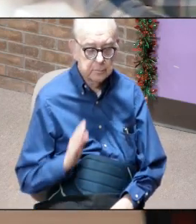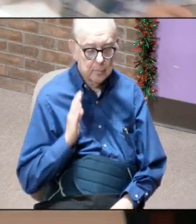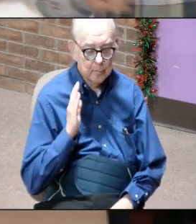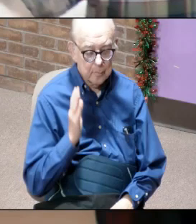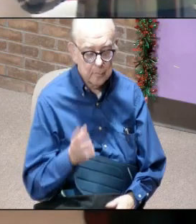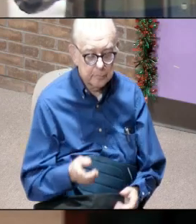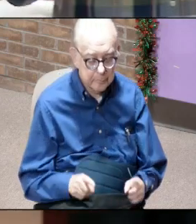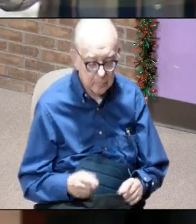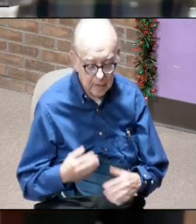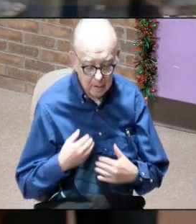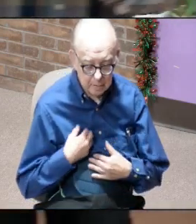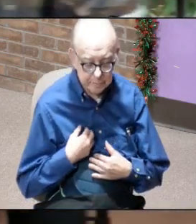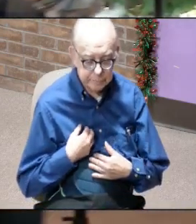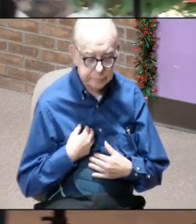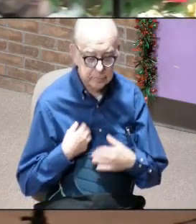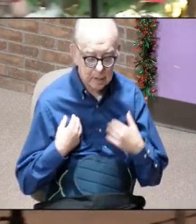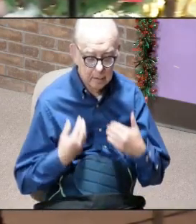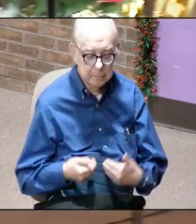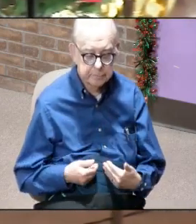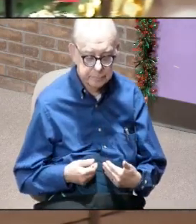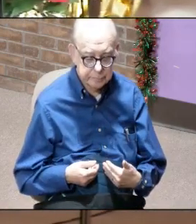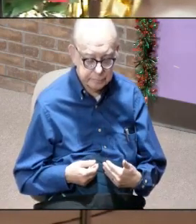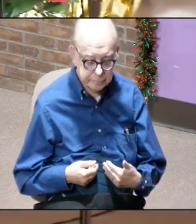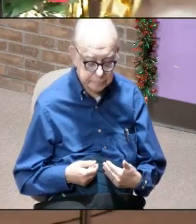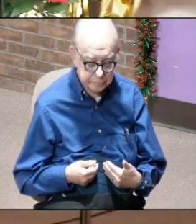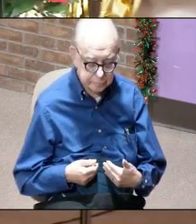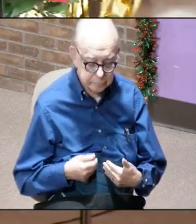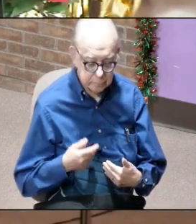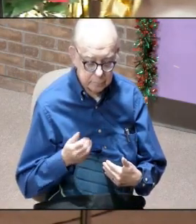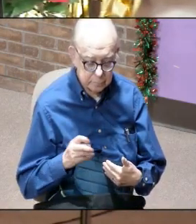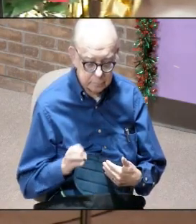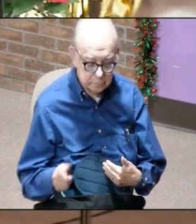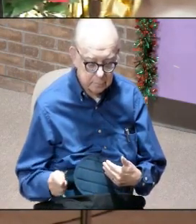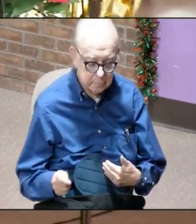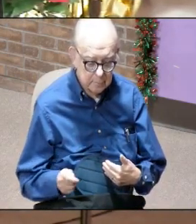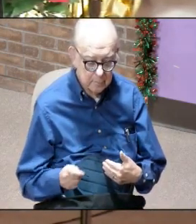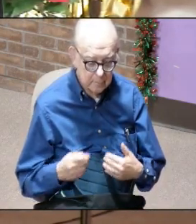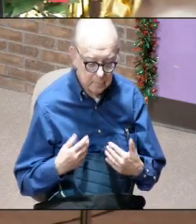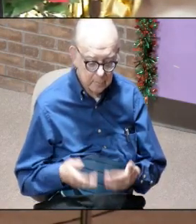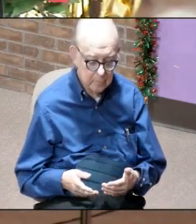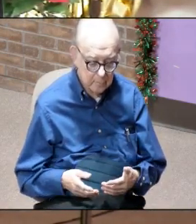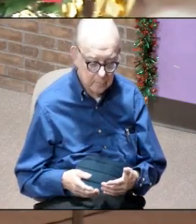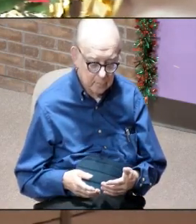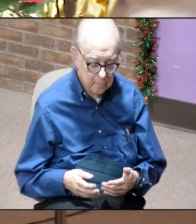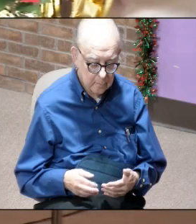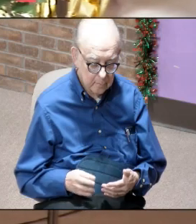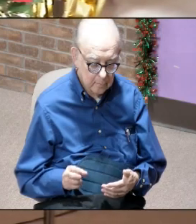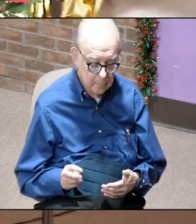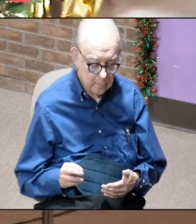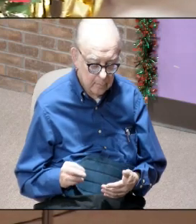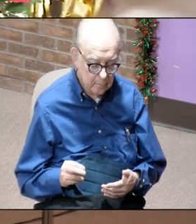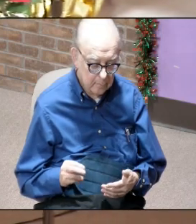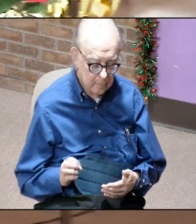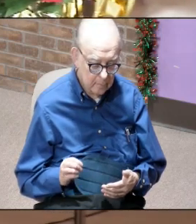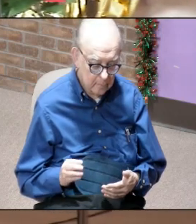have are the animals, the wild animals, the ravenous animals. You're talking about